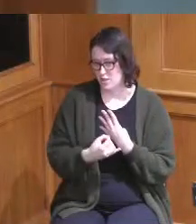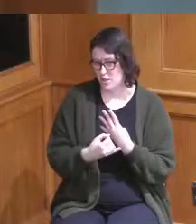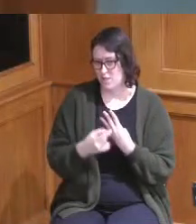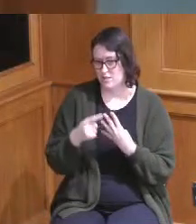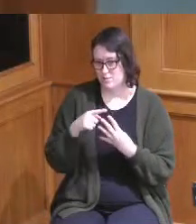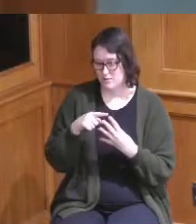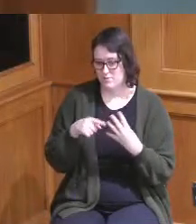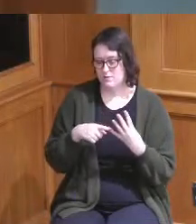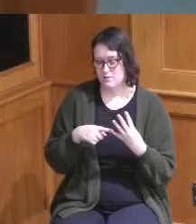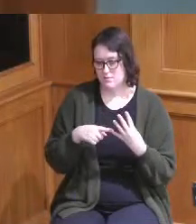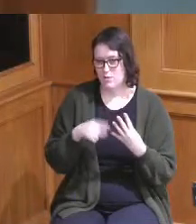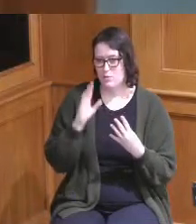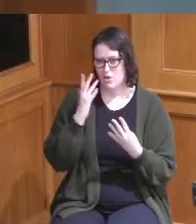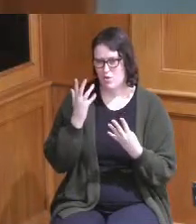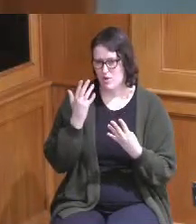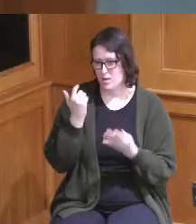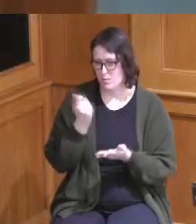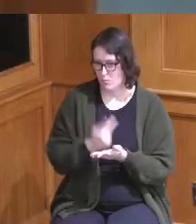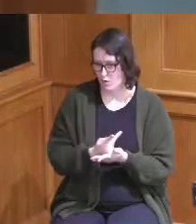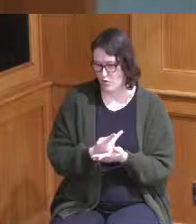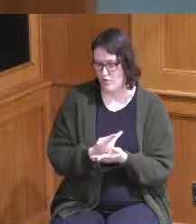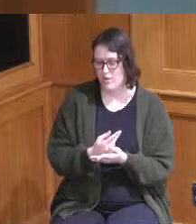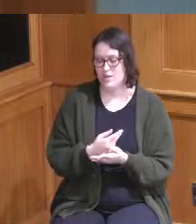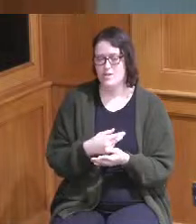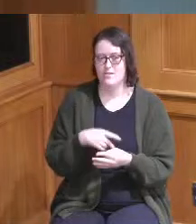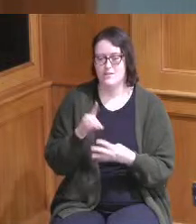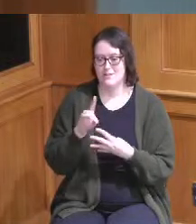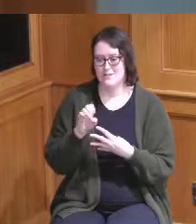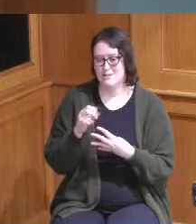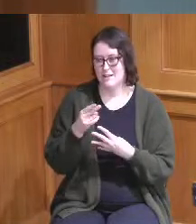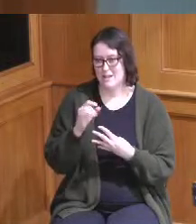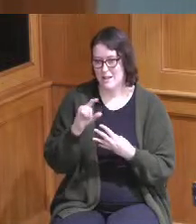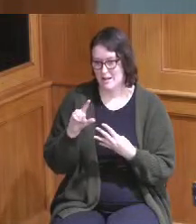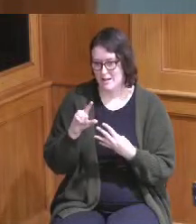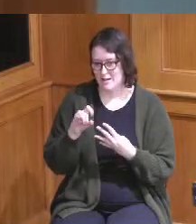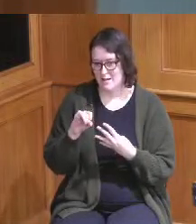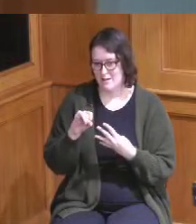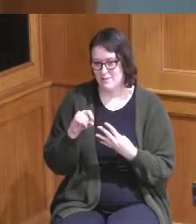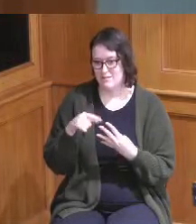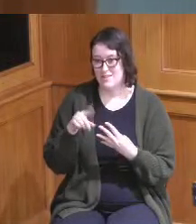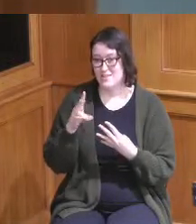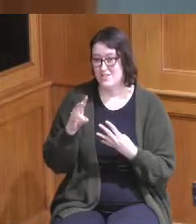township projects that have been approved. Delhi Township in the amount of